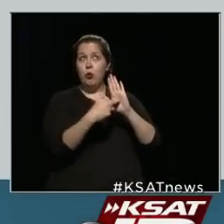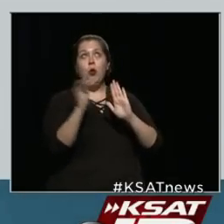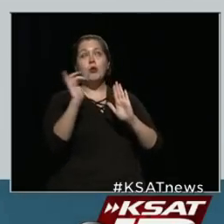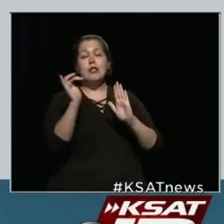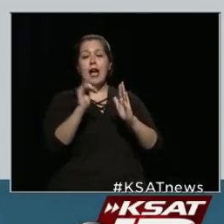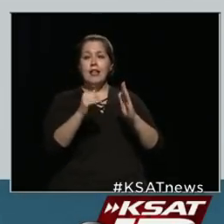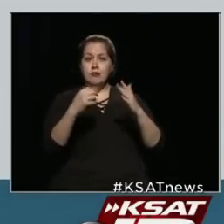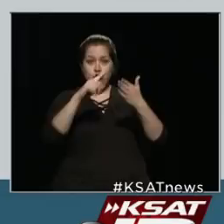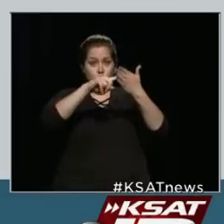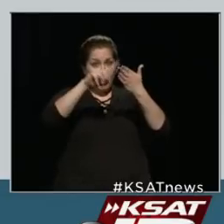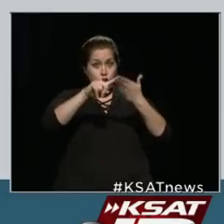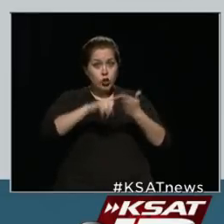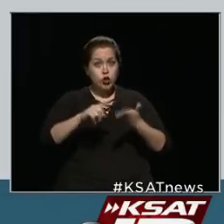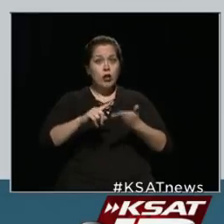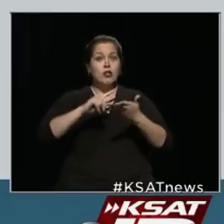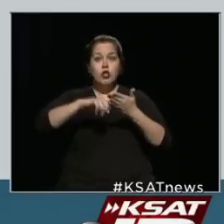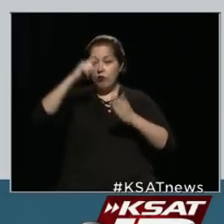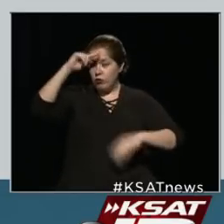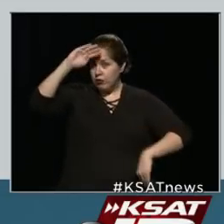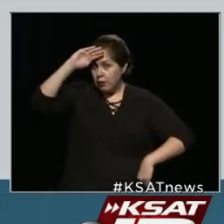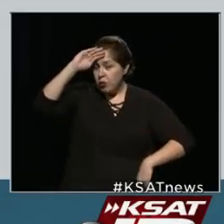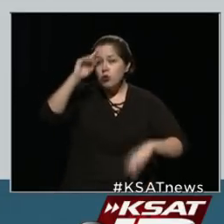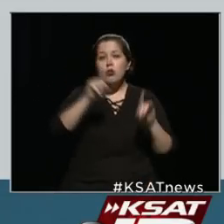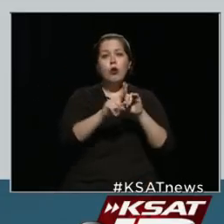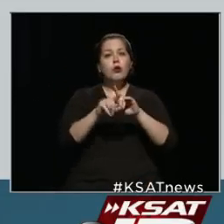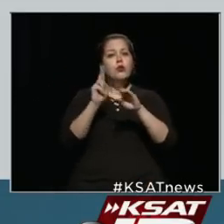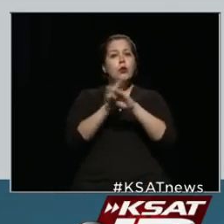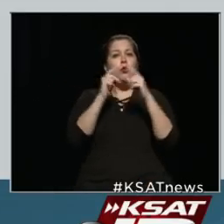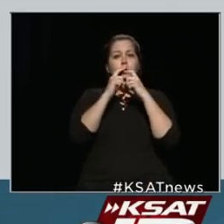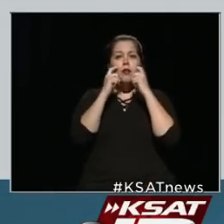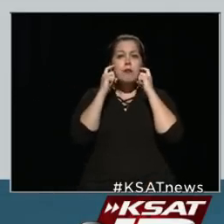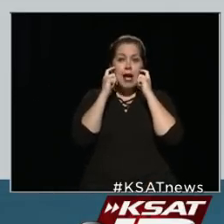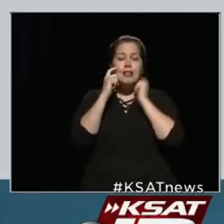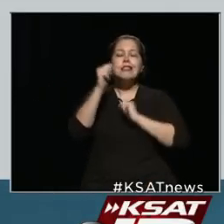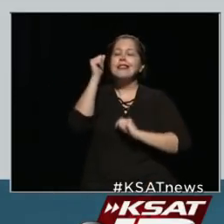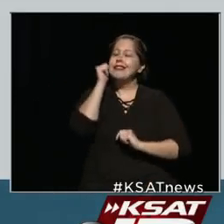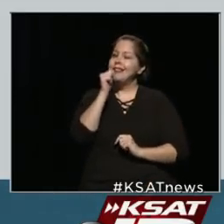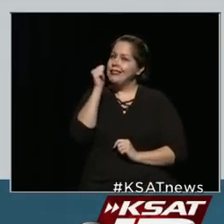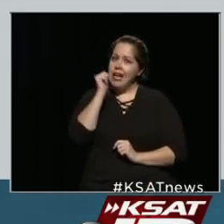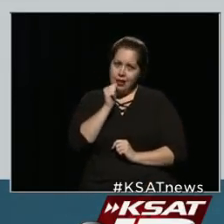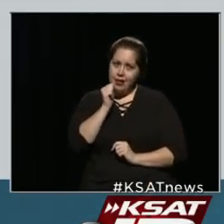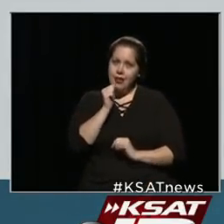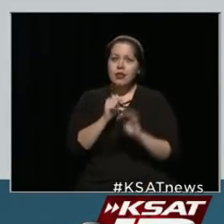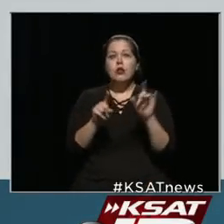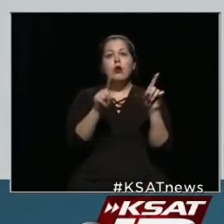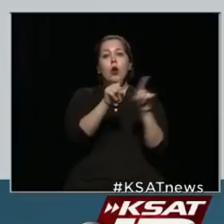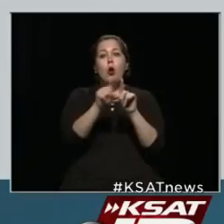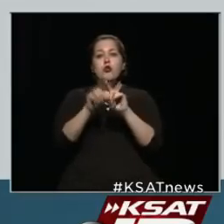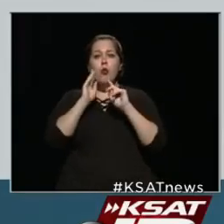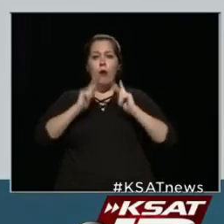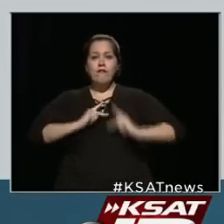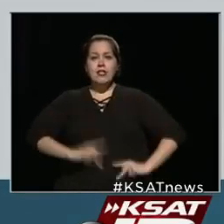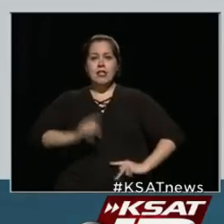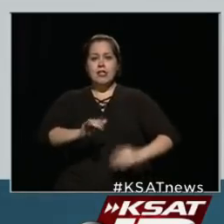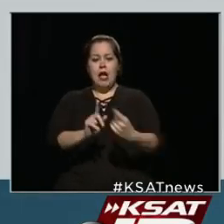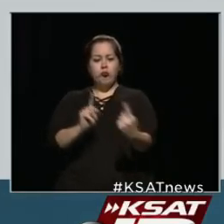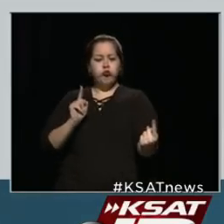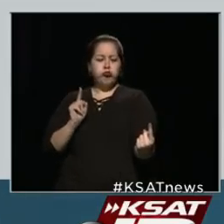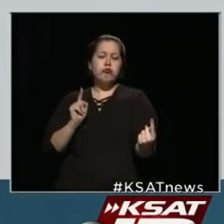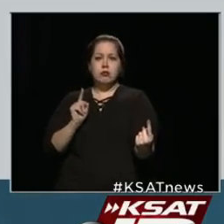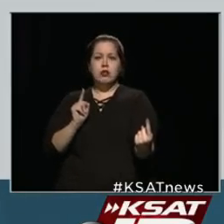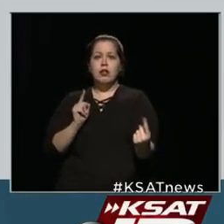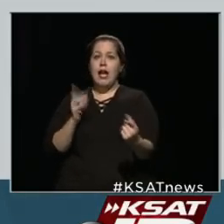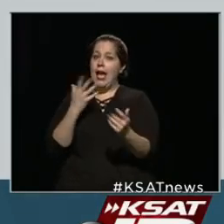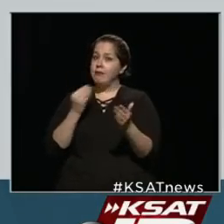health screenings, temperature checks, as well as wearing face masks daily. They'll also be physically distanced and